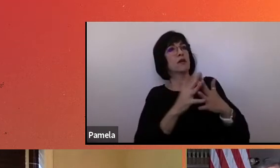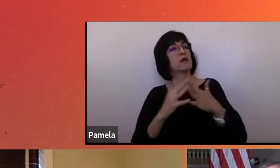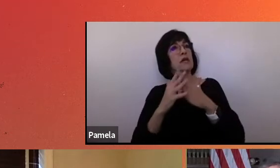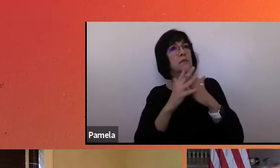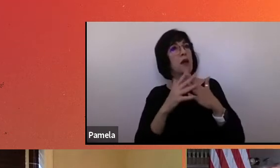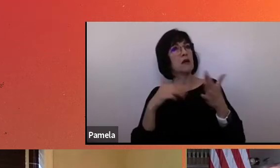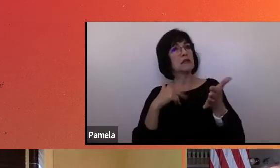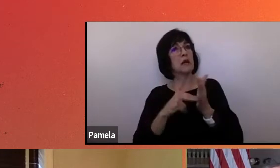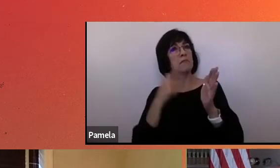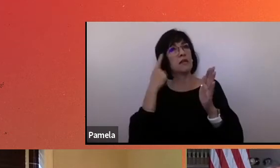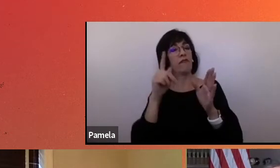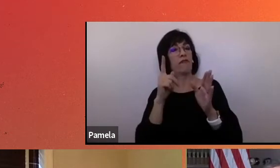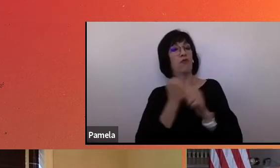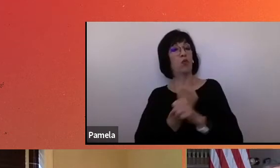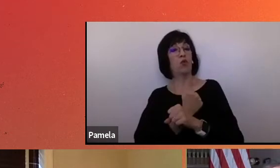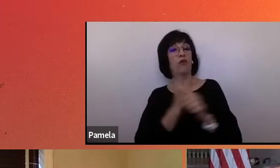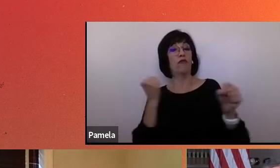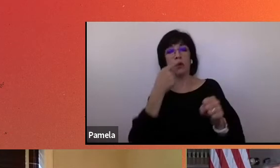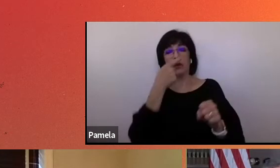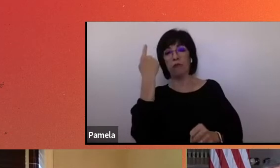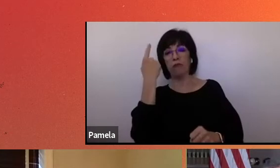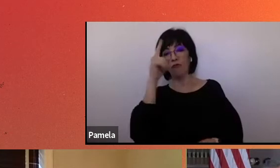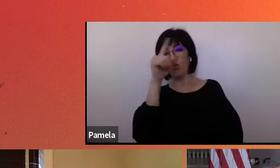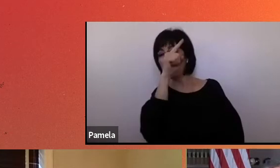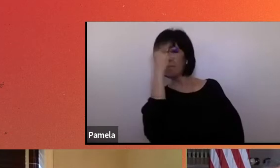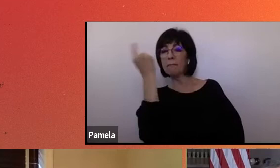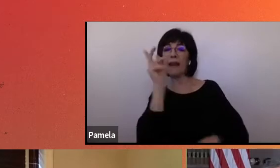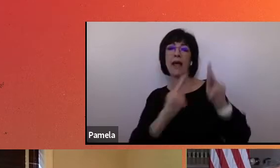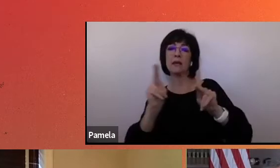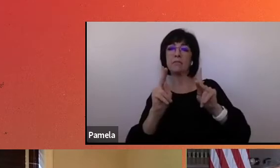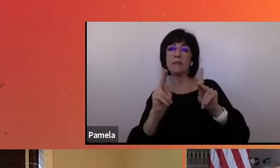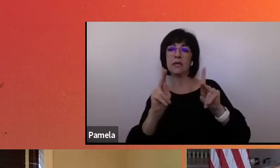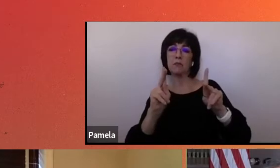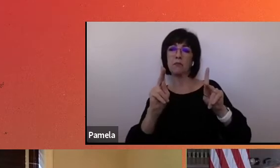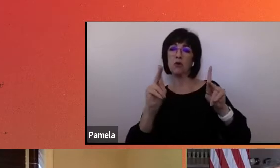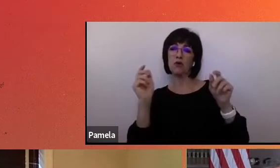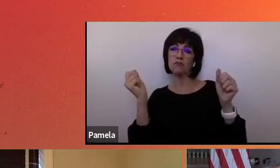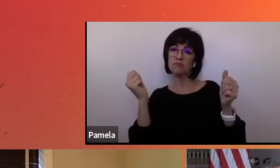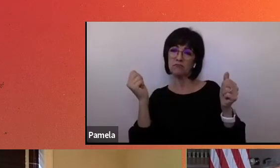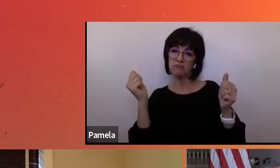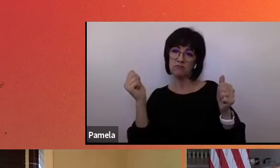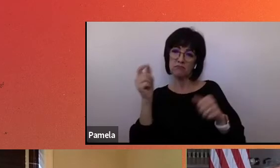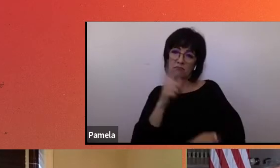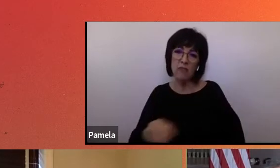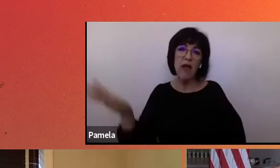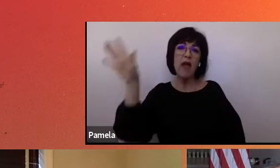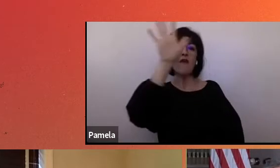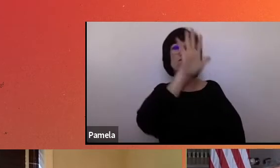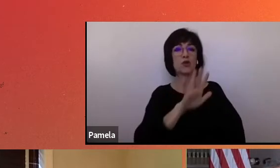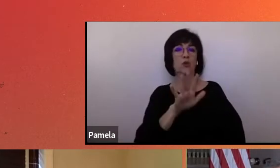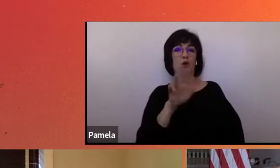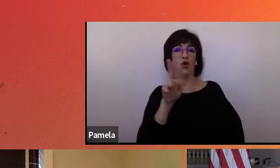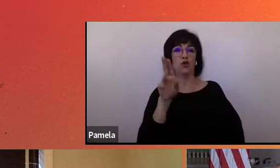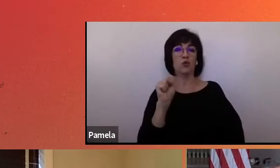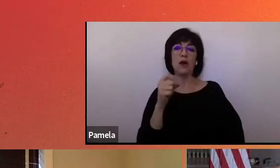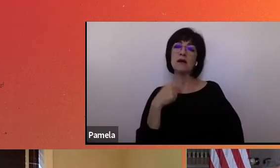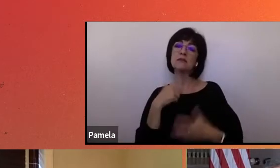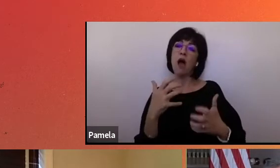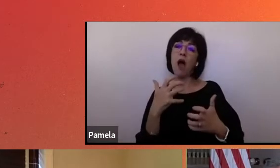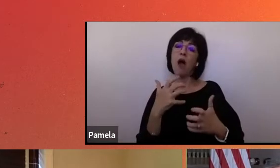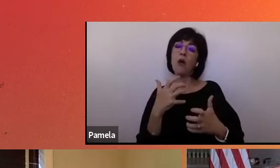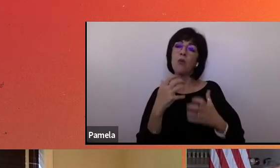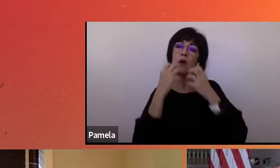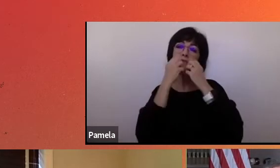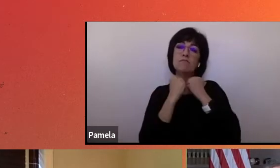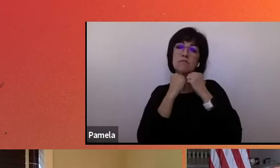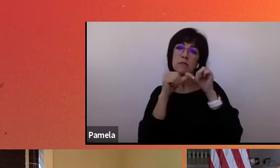for Black folks everywhere in this country. Right. In particular, but I think we should keep that essence of it. You know, if it's right. It's a